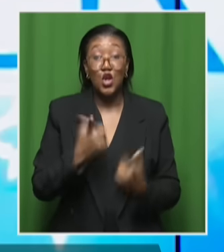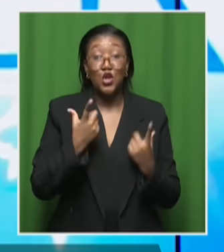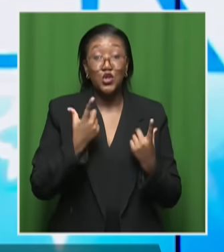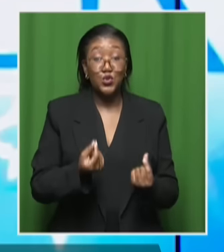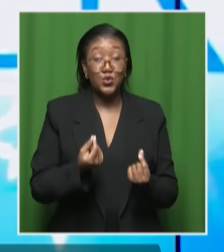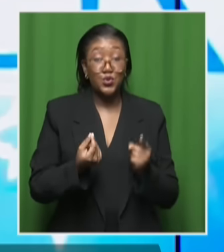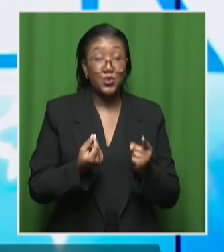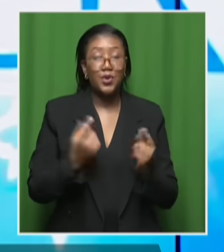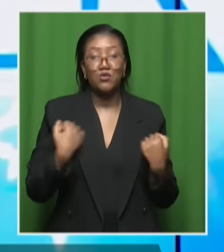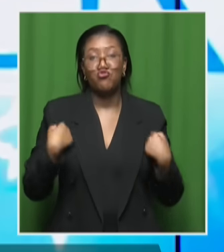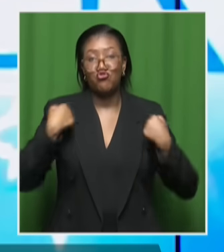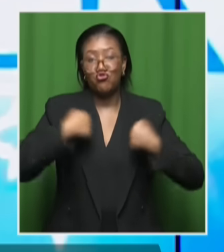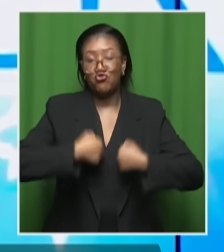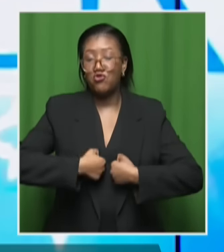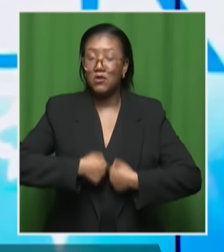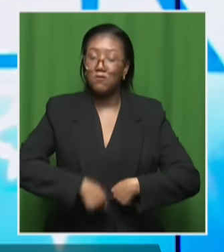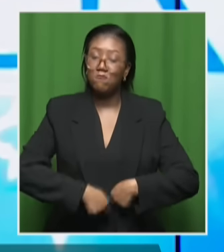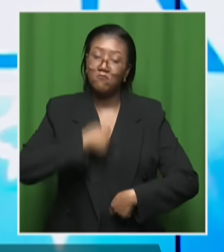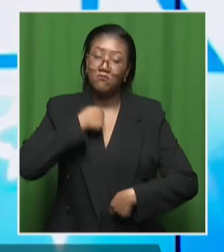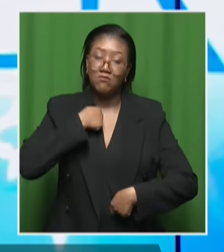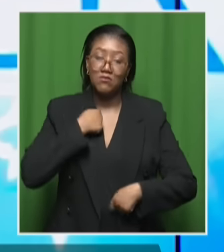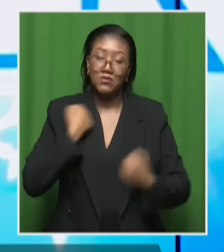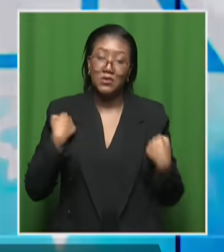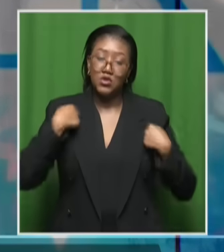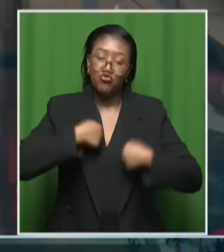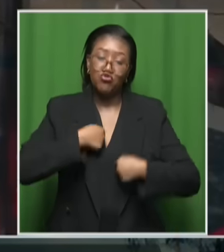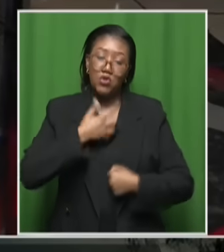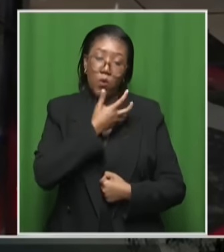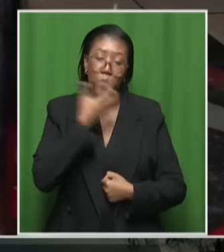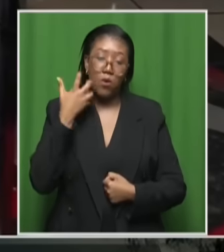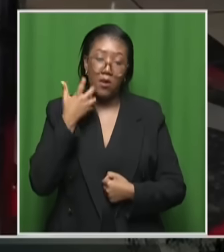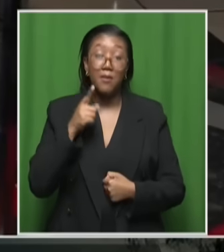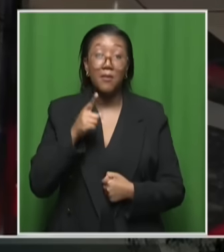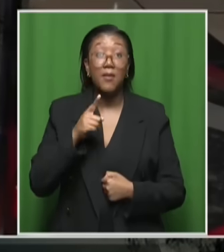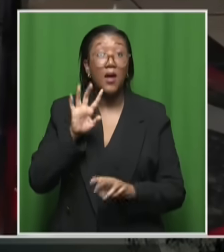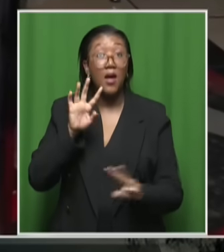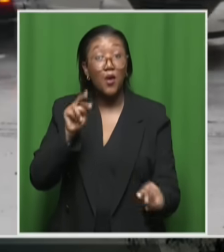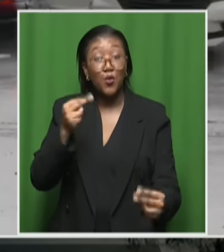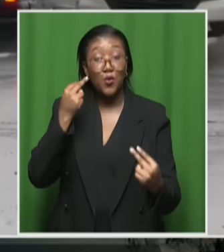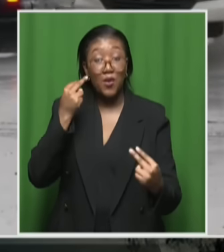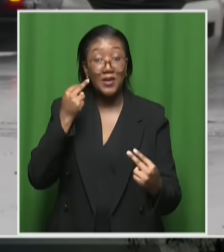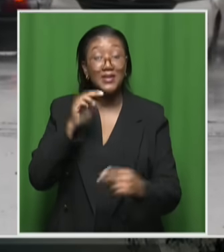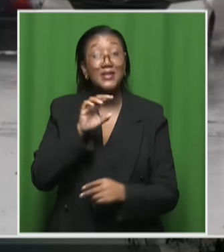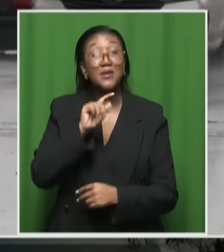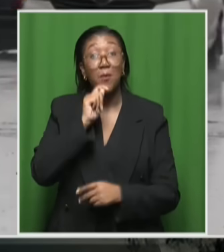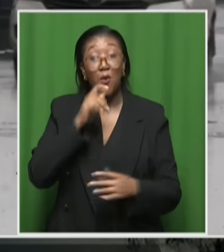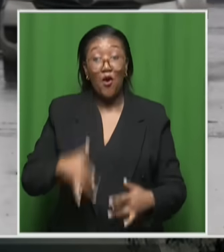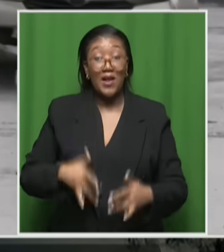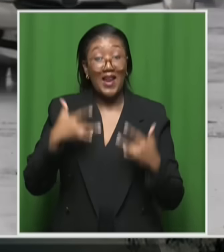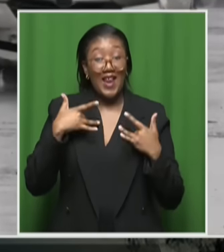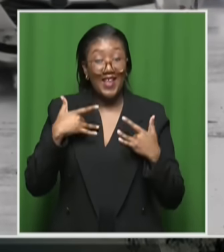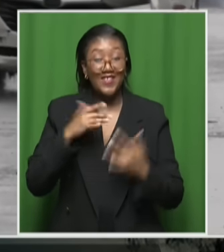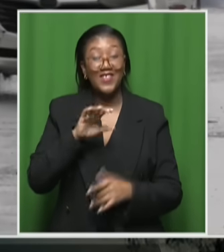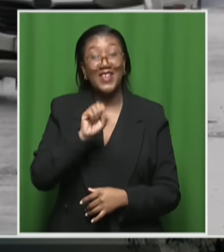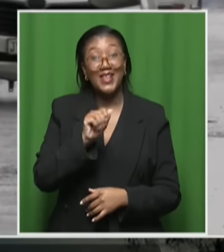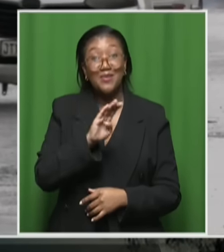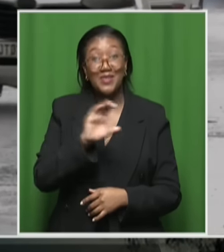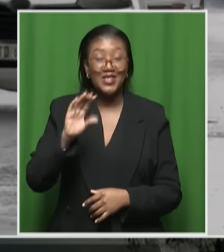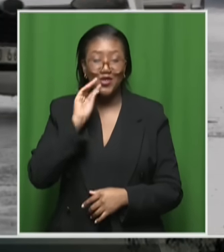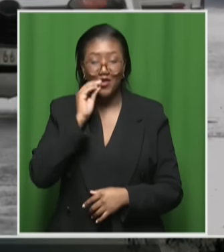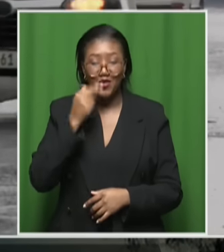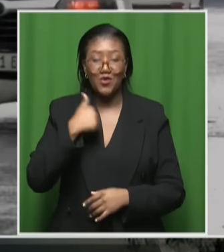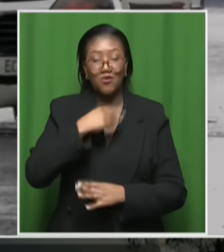up warm and do make sure that you watch Morning Live, including the whole of SABC News, because we are going to keep you